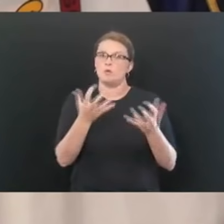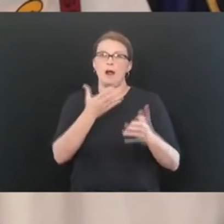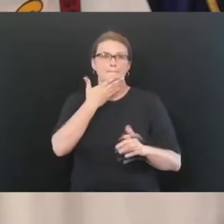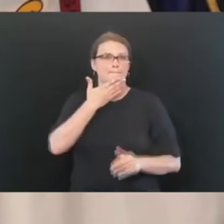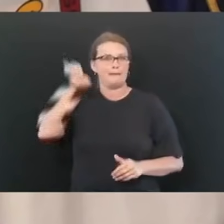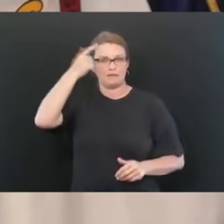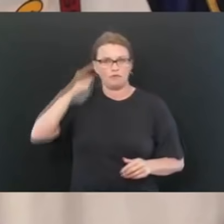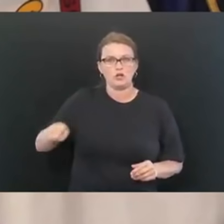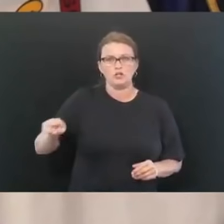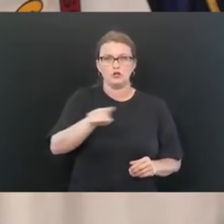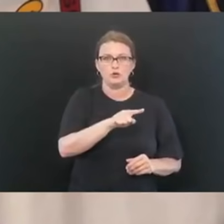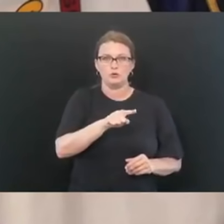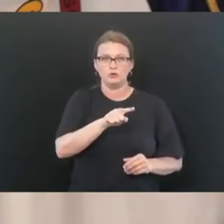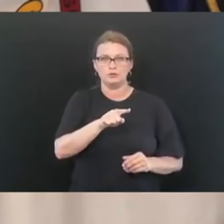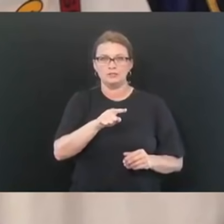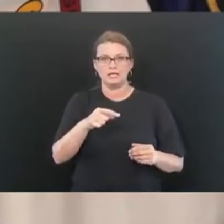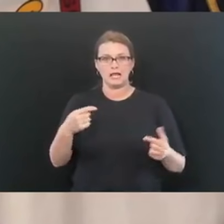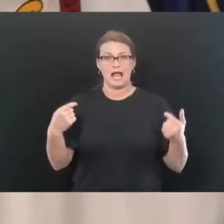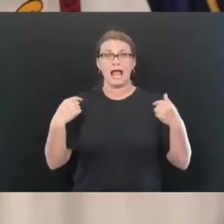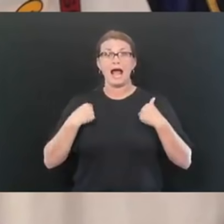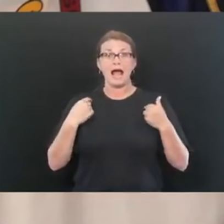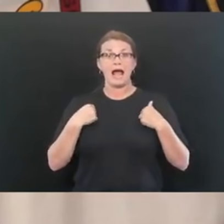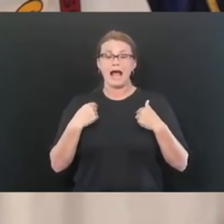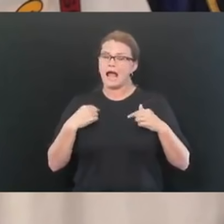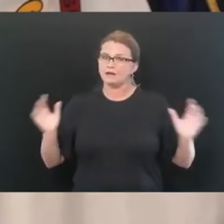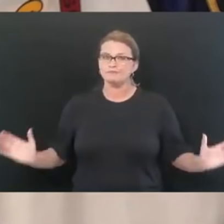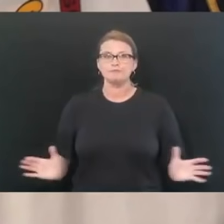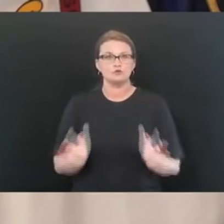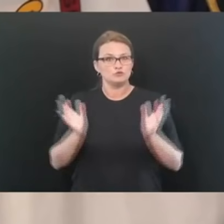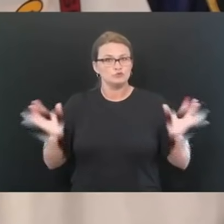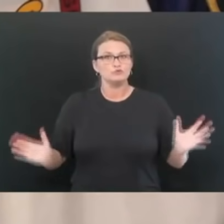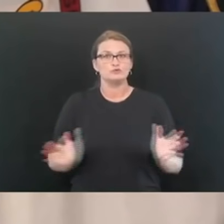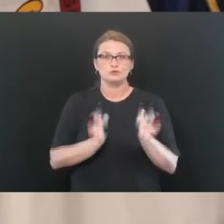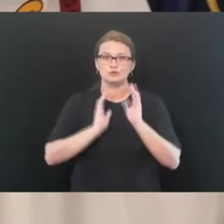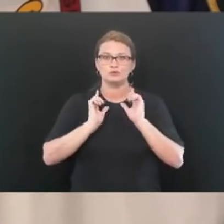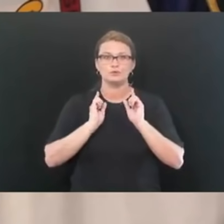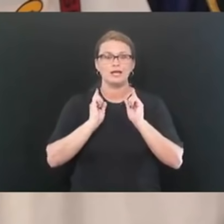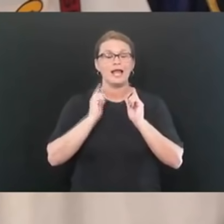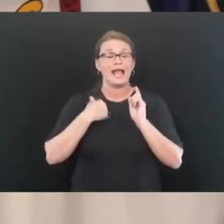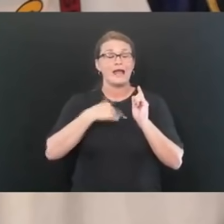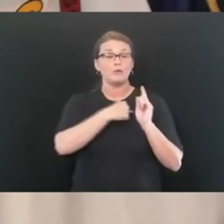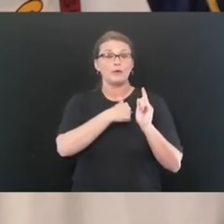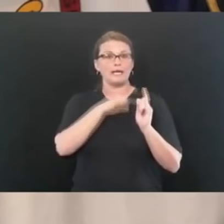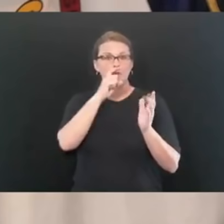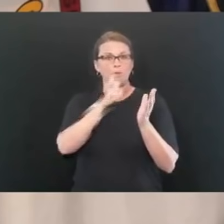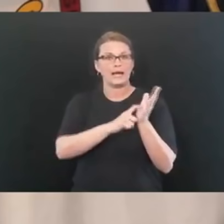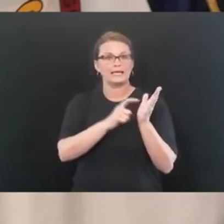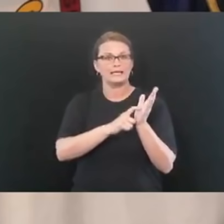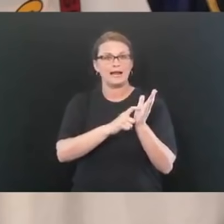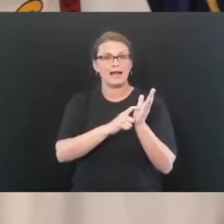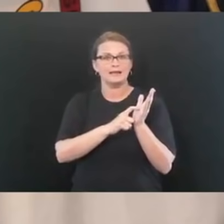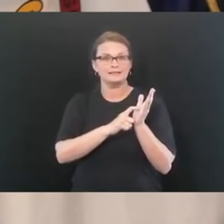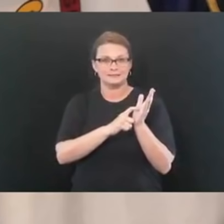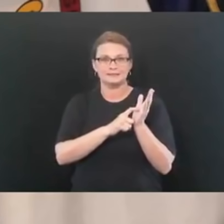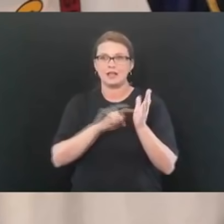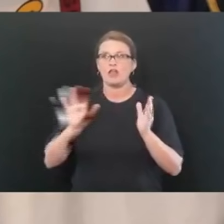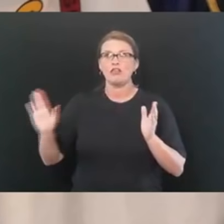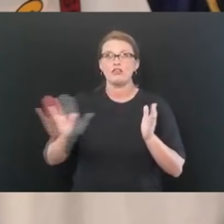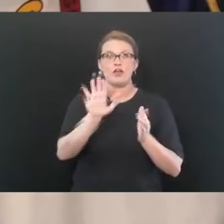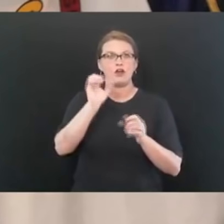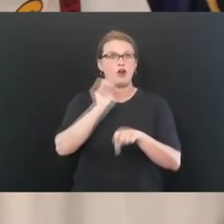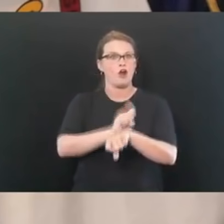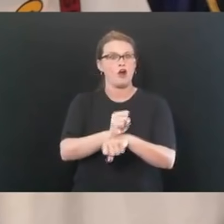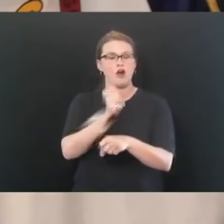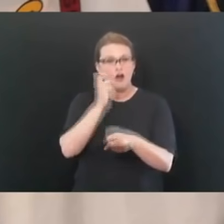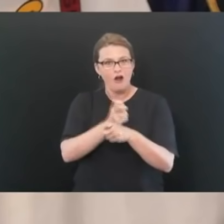your governor has pushed these people beyond belief, but your governor also recognizes the good that they've done.